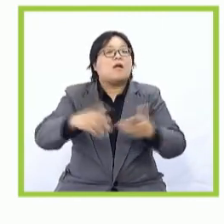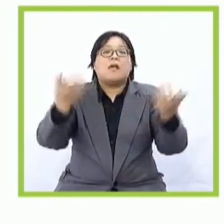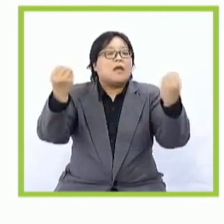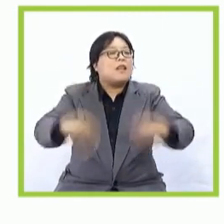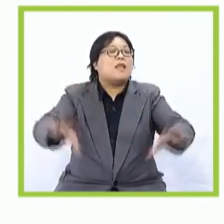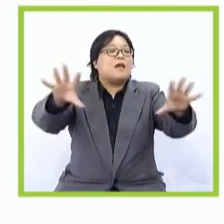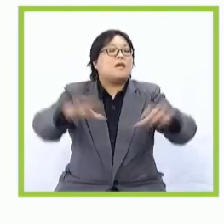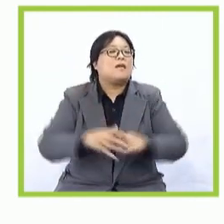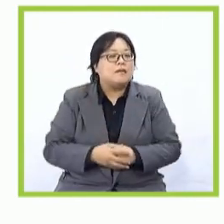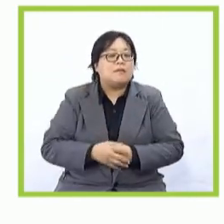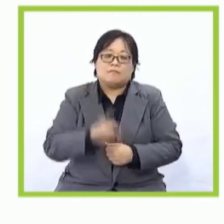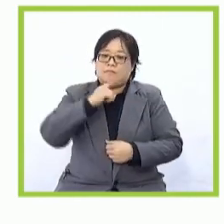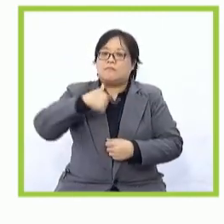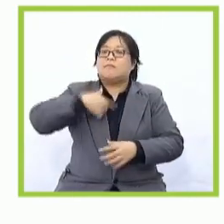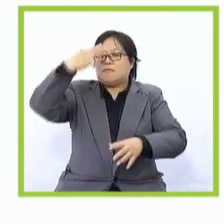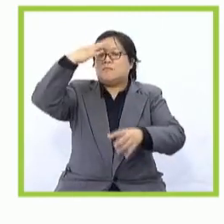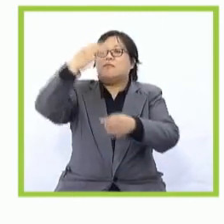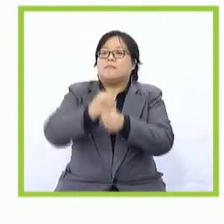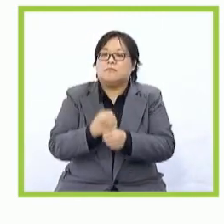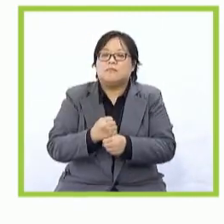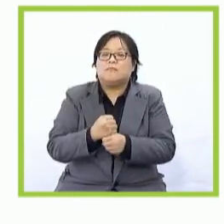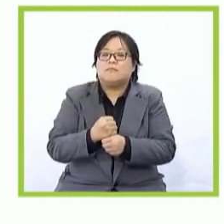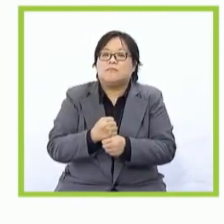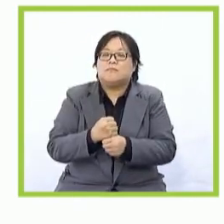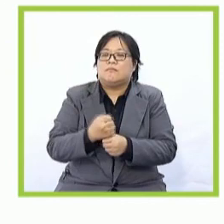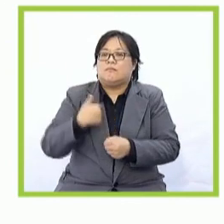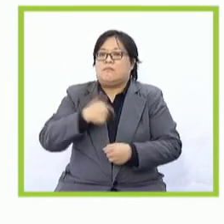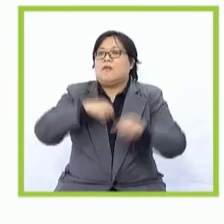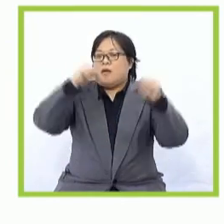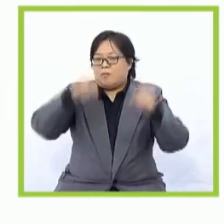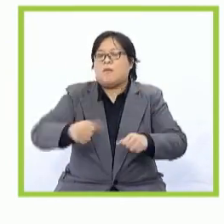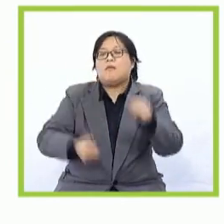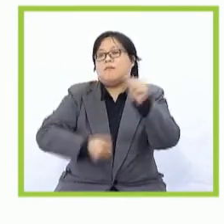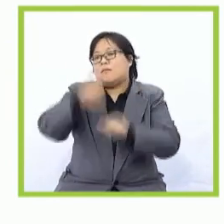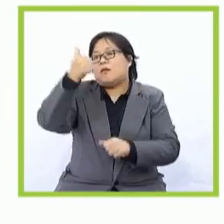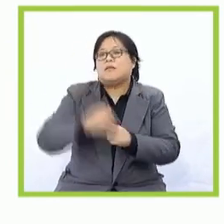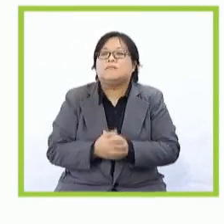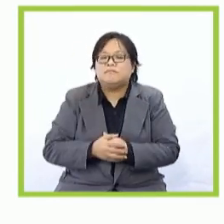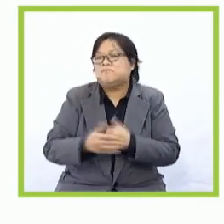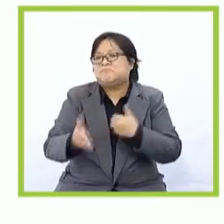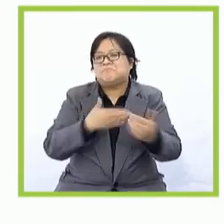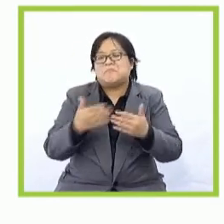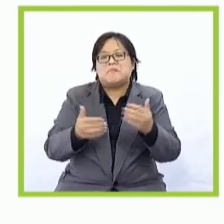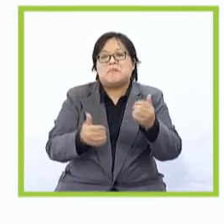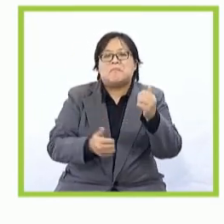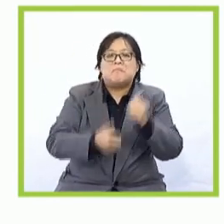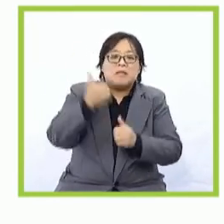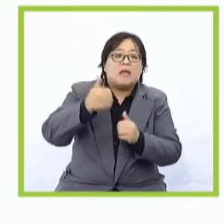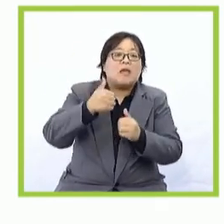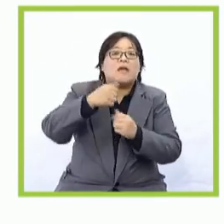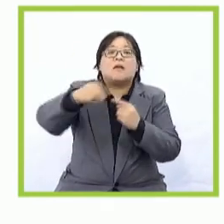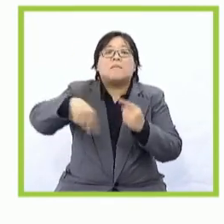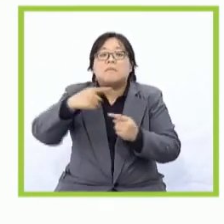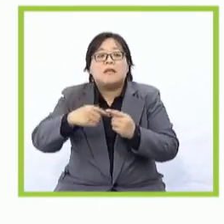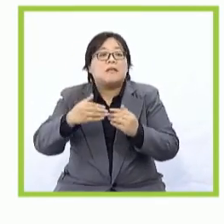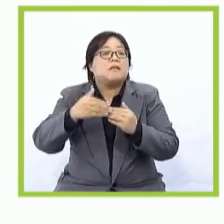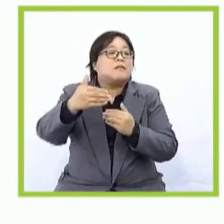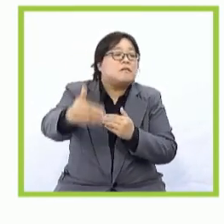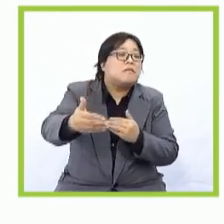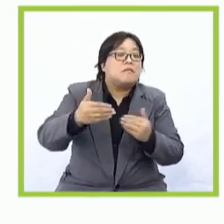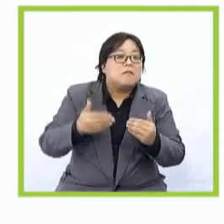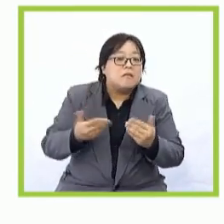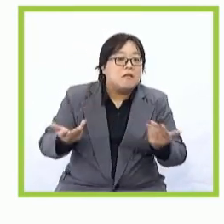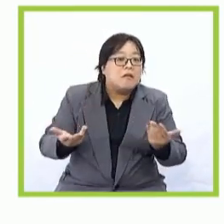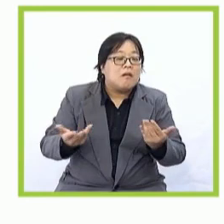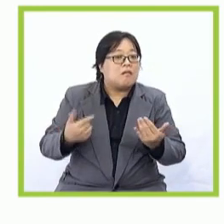I'm confident that we can win, but whether we do win in the end is a question about whether